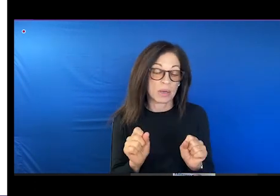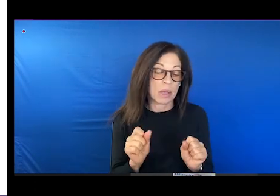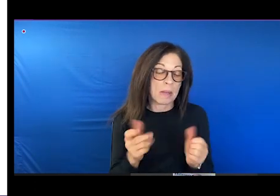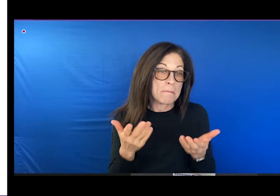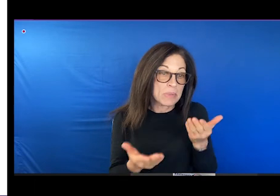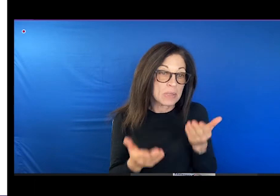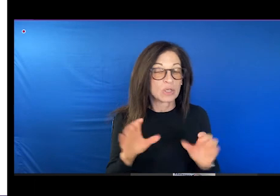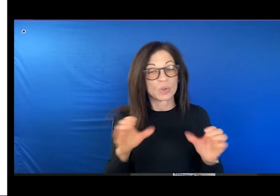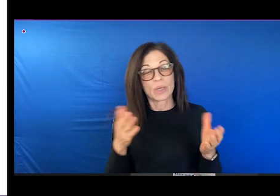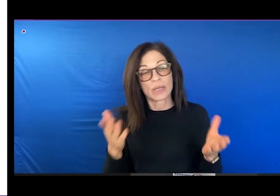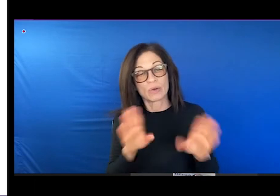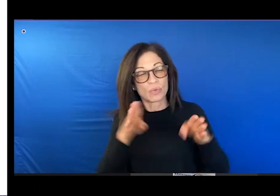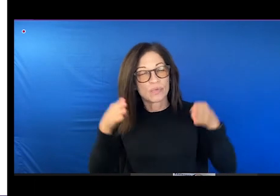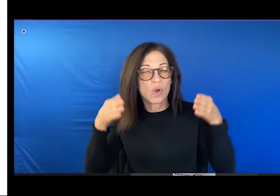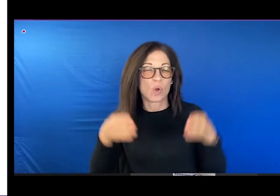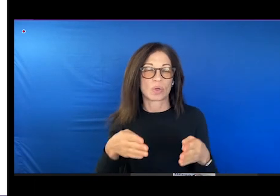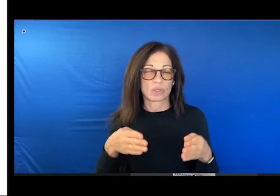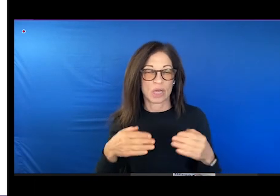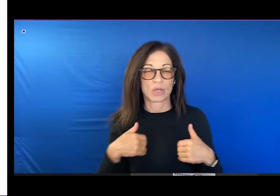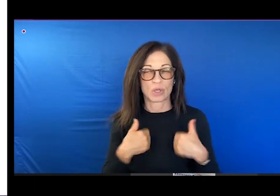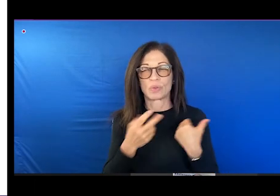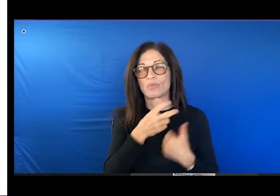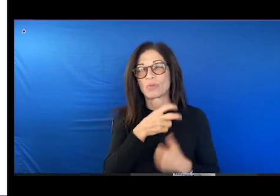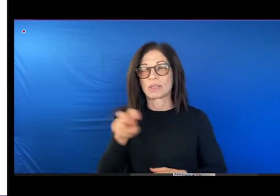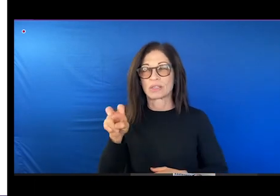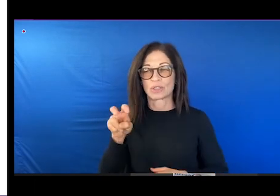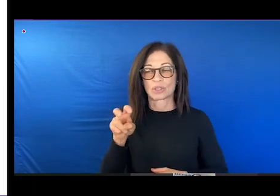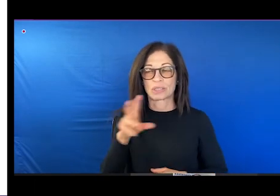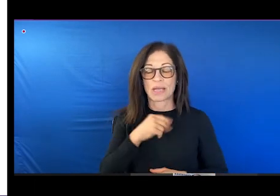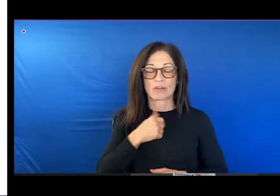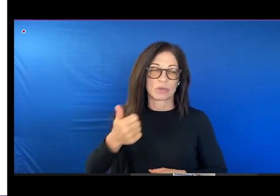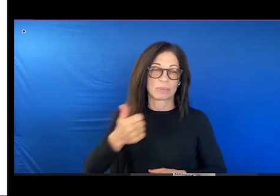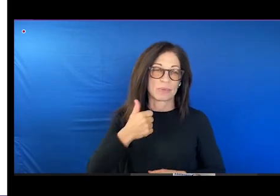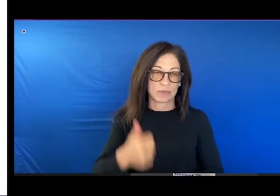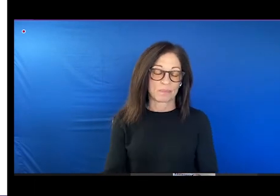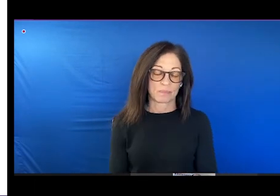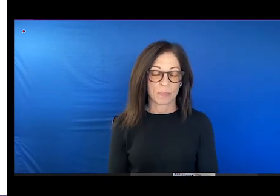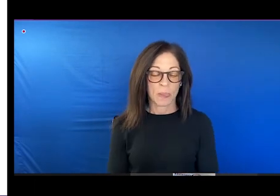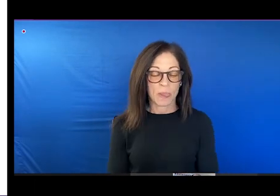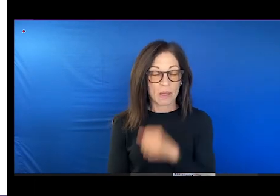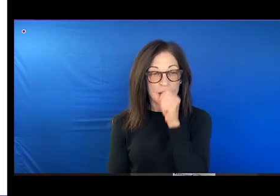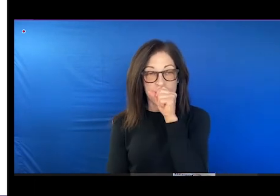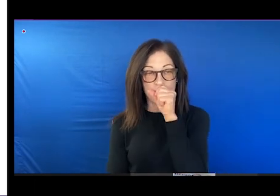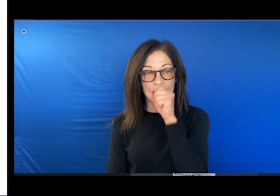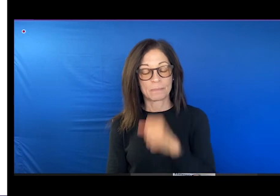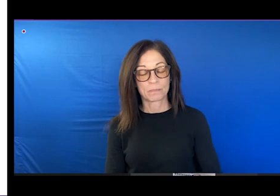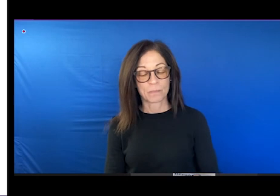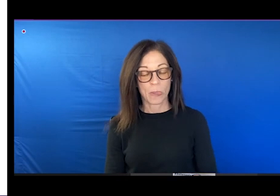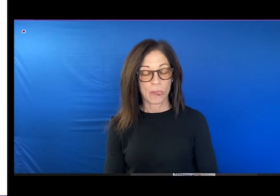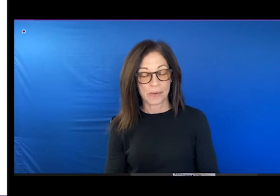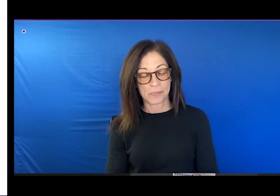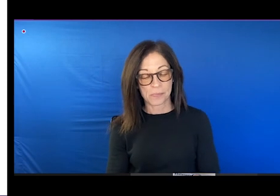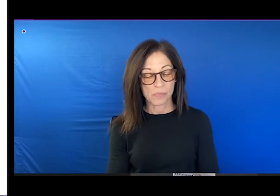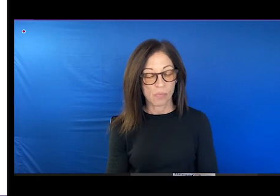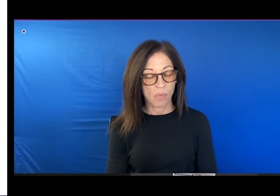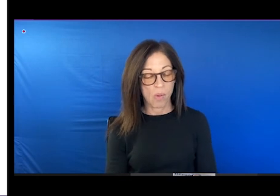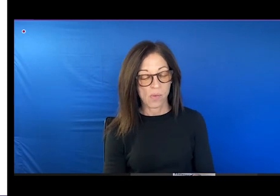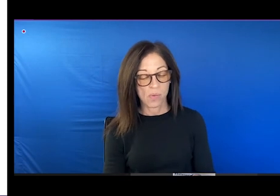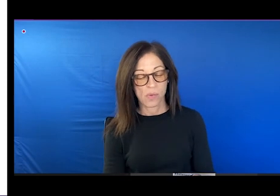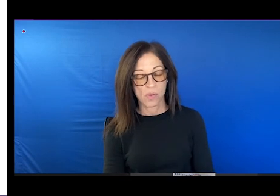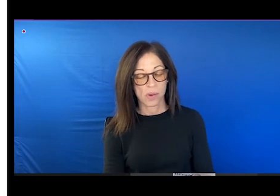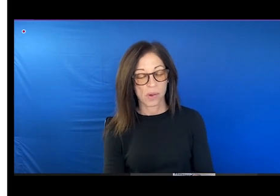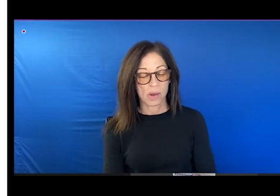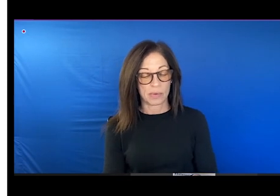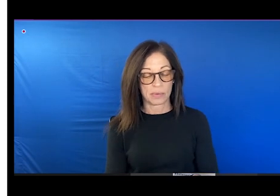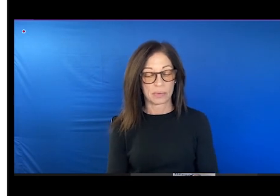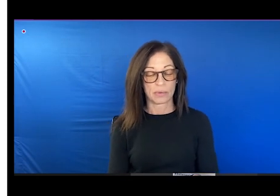that you could potentially do here to focus on youth transition and transportation. Next slide,